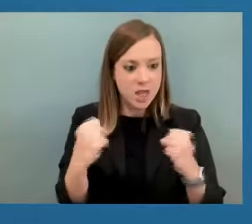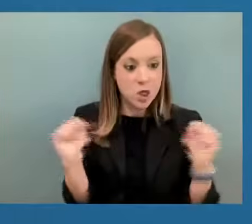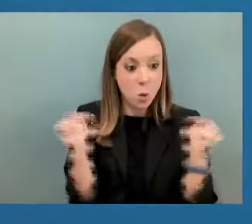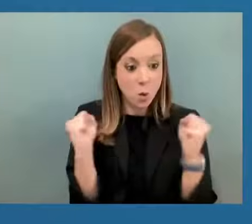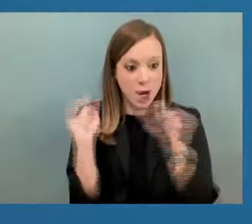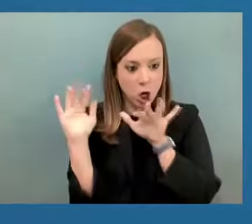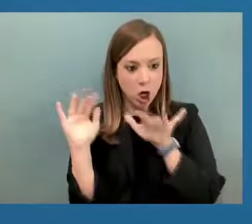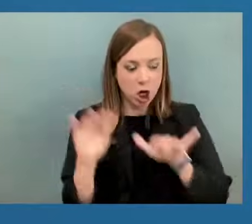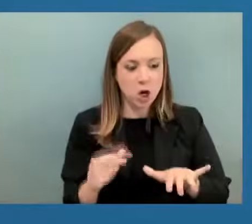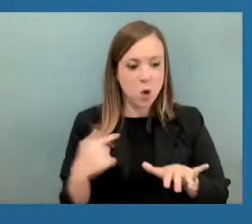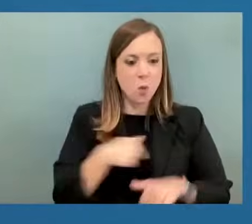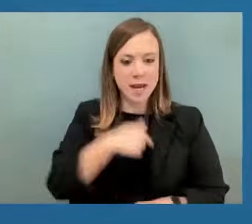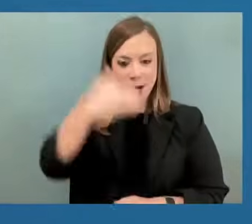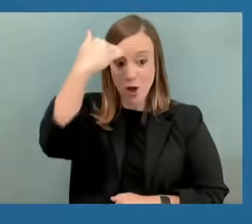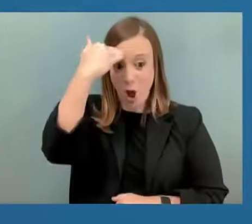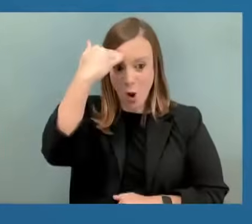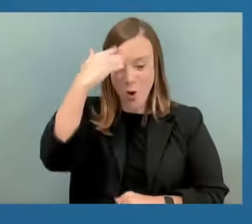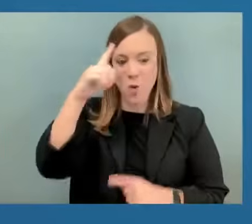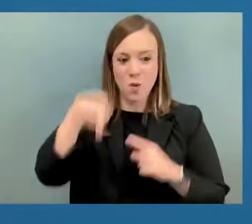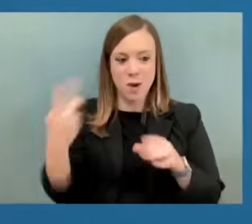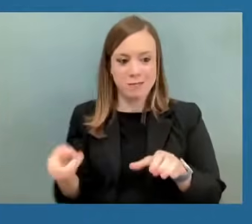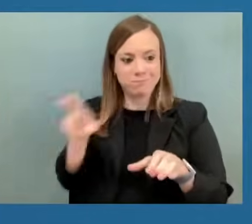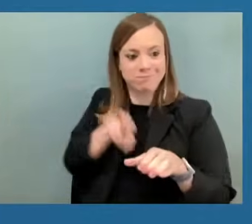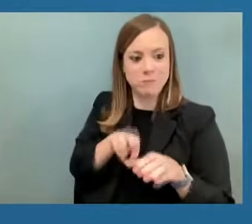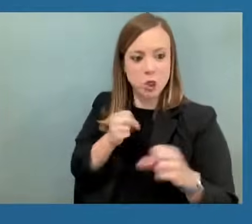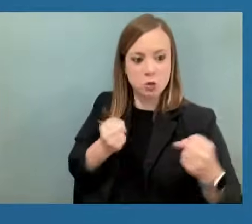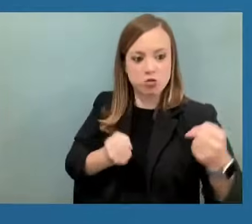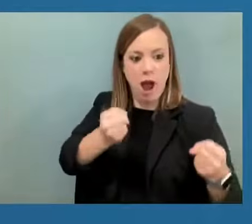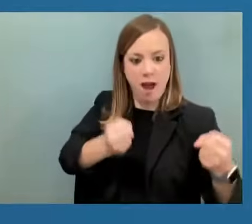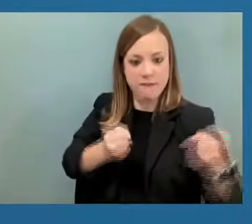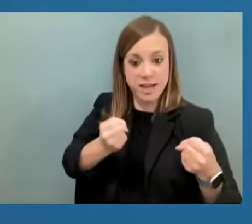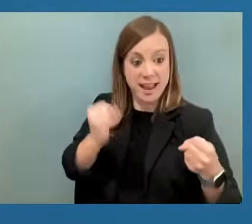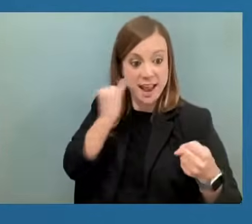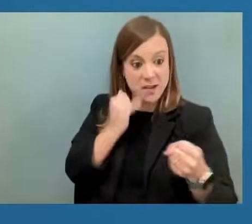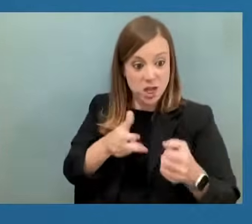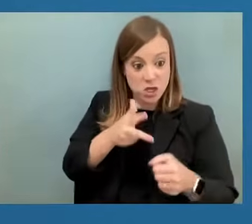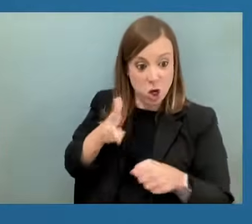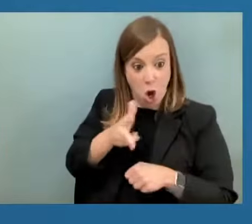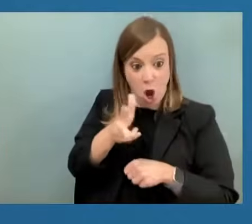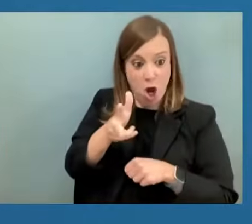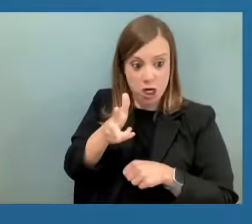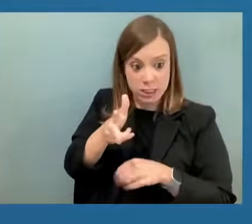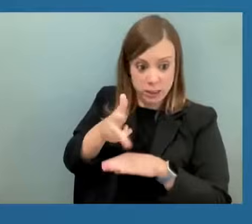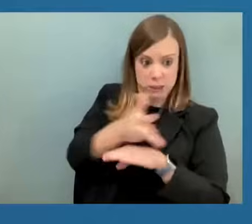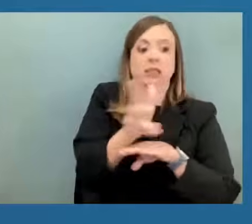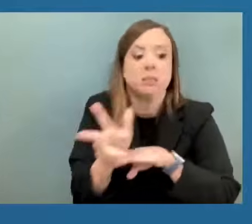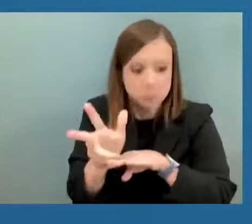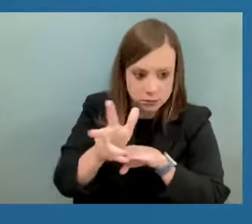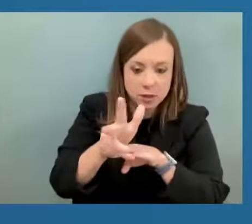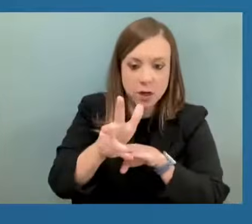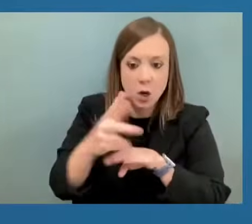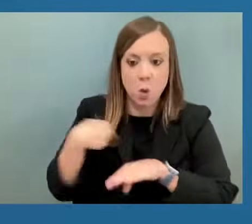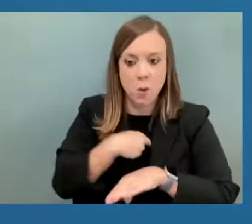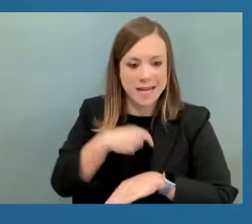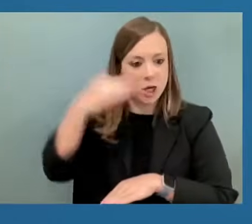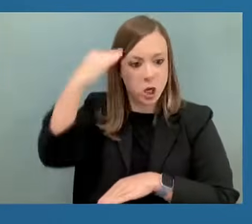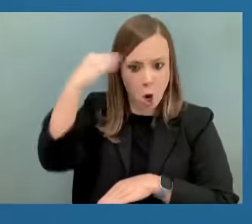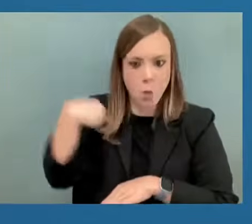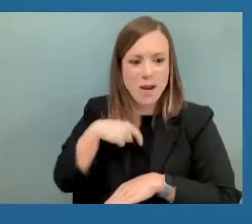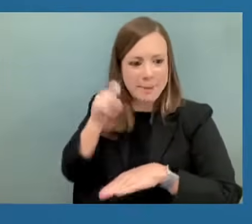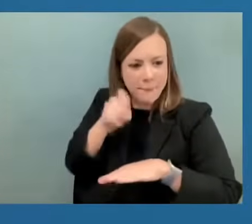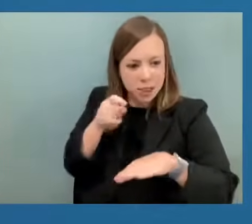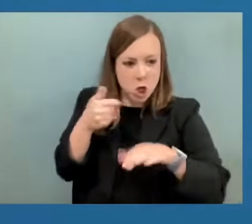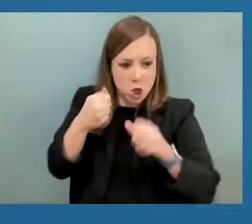behind the wheel and there's a snowstorm, that if the car starts to get unsteady, that we have to drive into